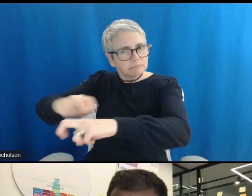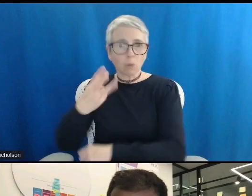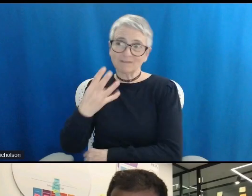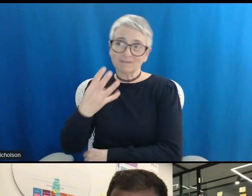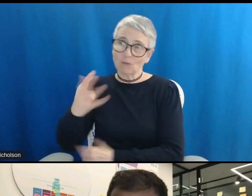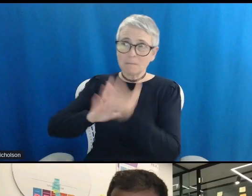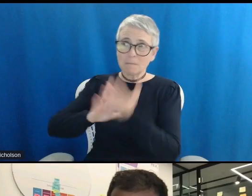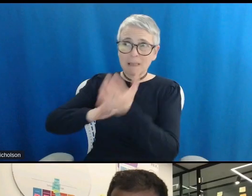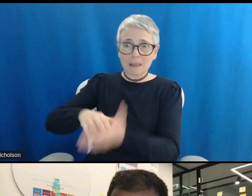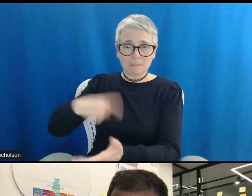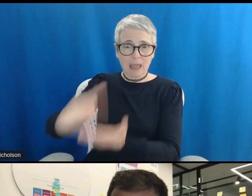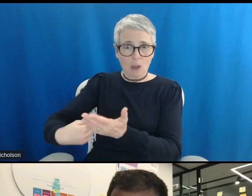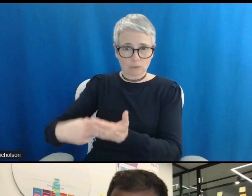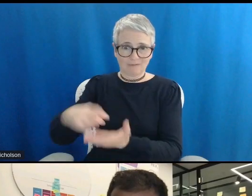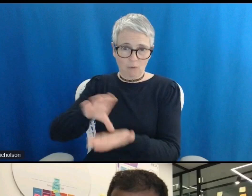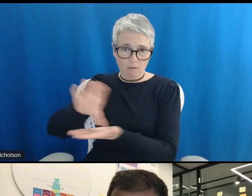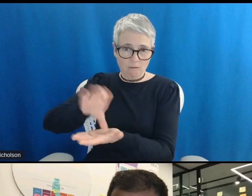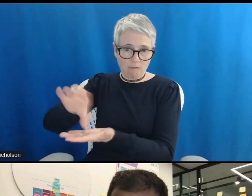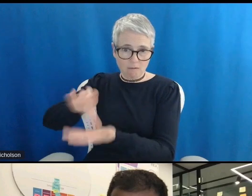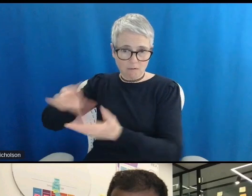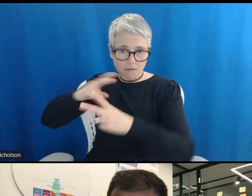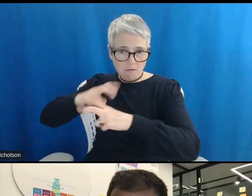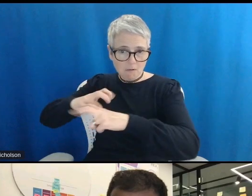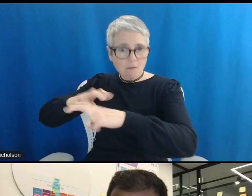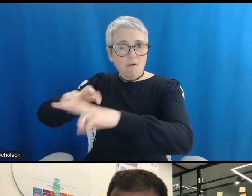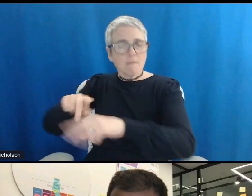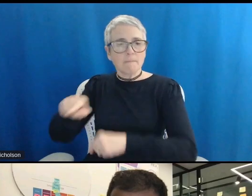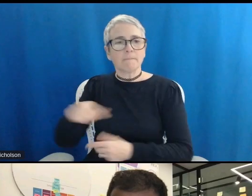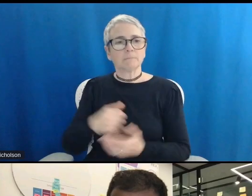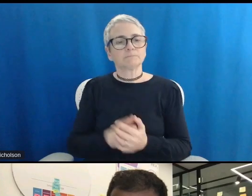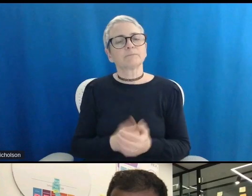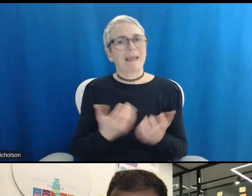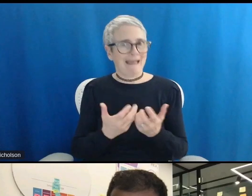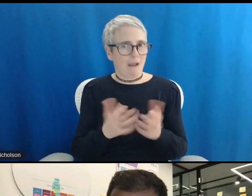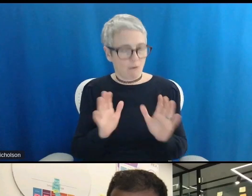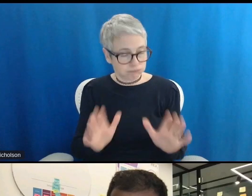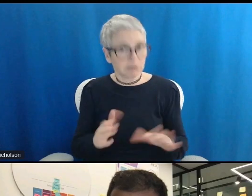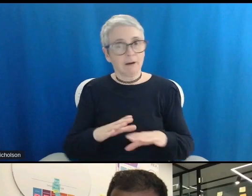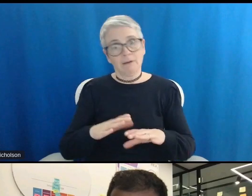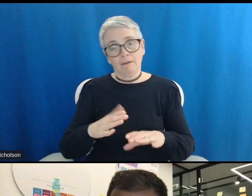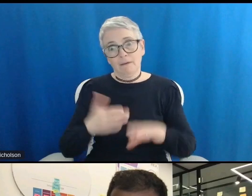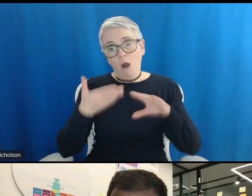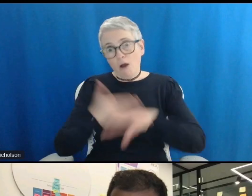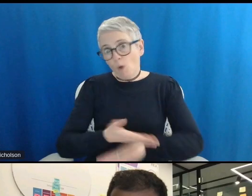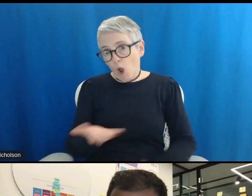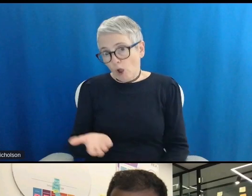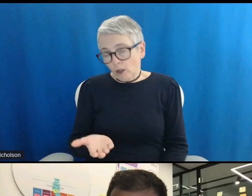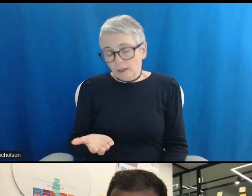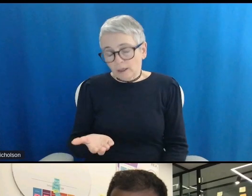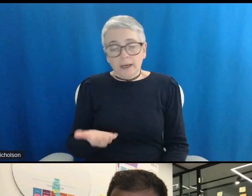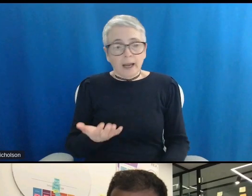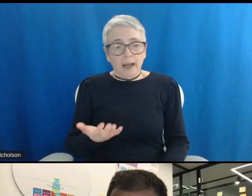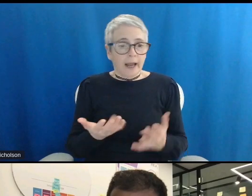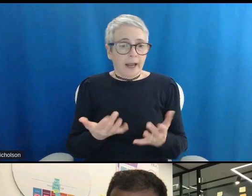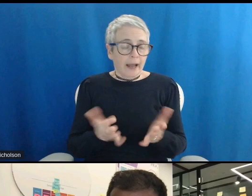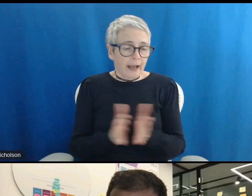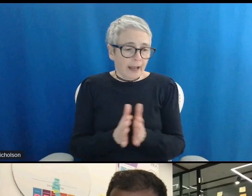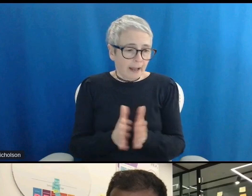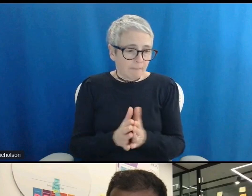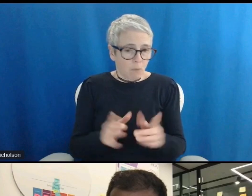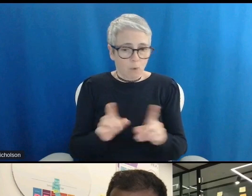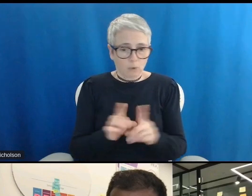innovation. And how we've done that is partly through a lot of hard work, but partly through working in